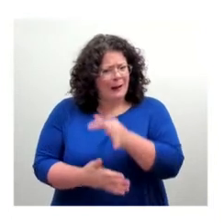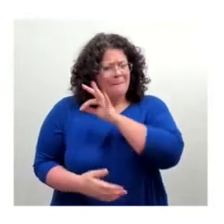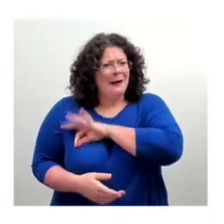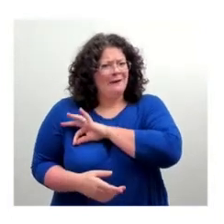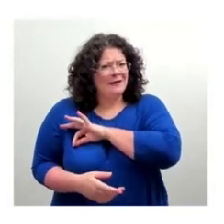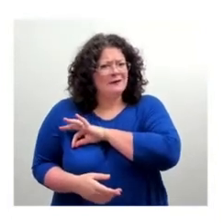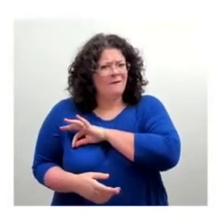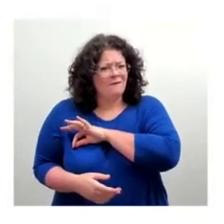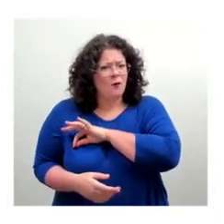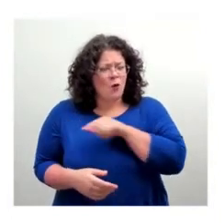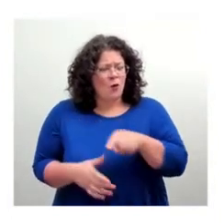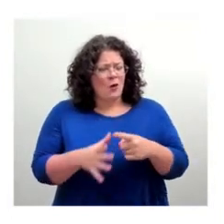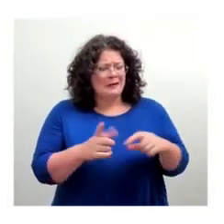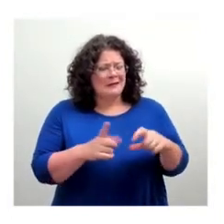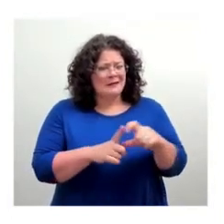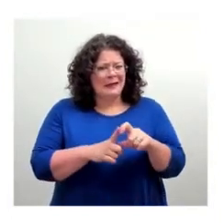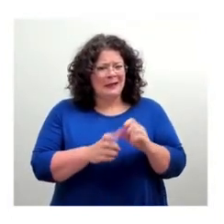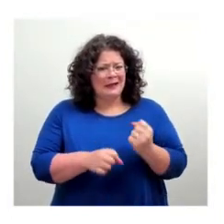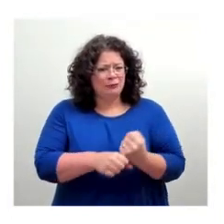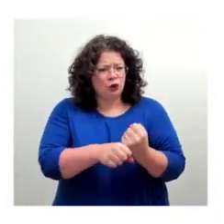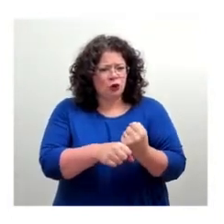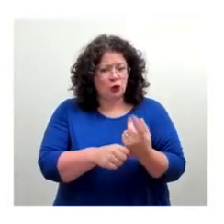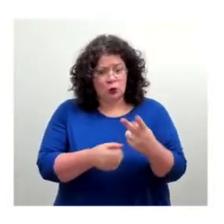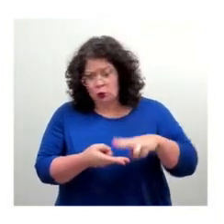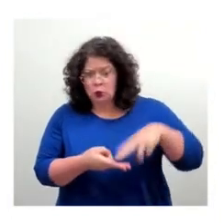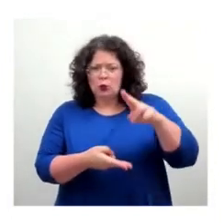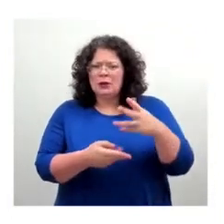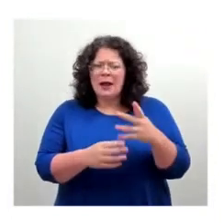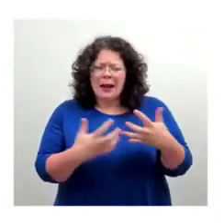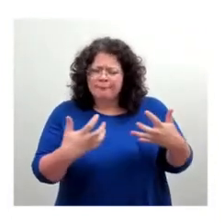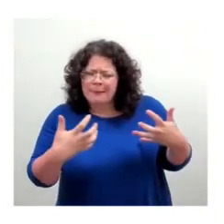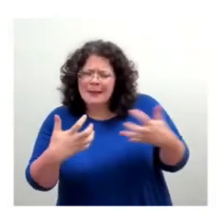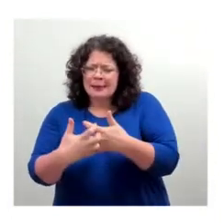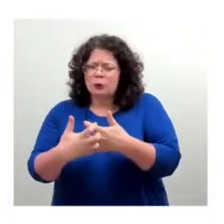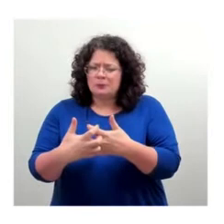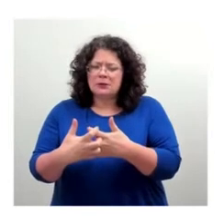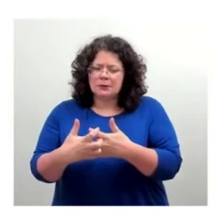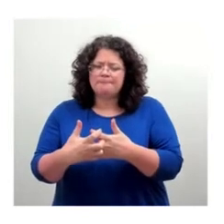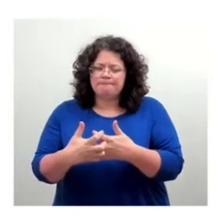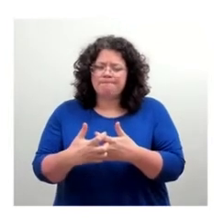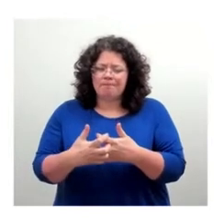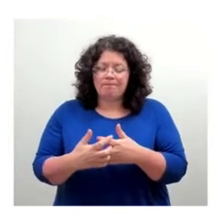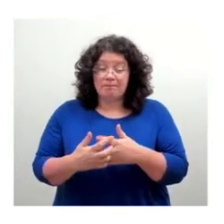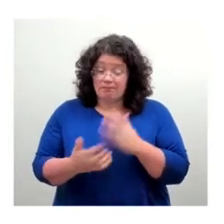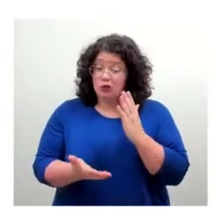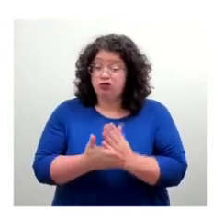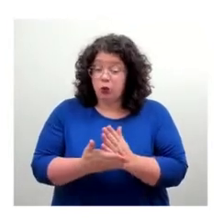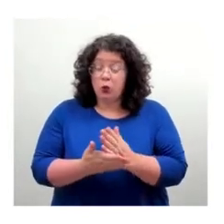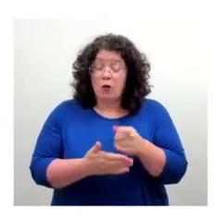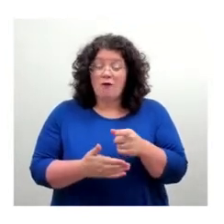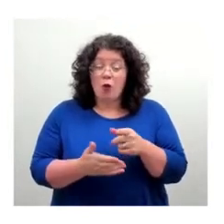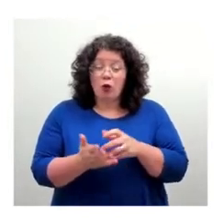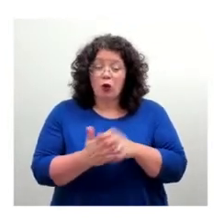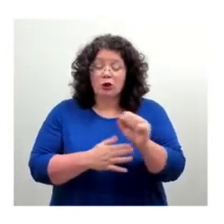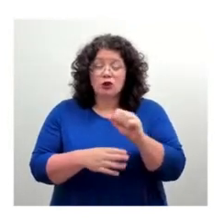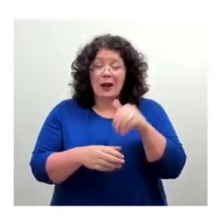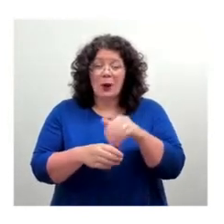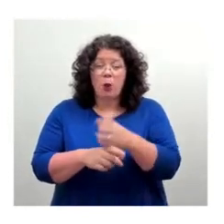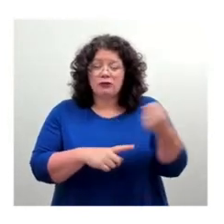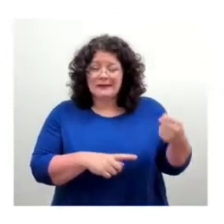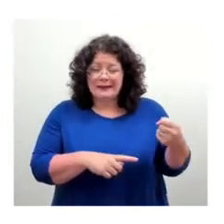was a load of 3-4 hour plays, and the commissioner discussed with me whether or not these could be AD'd because she saw the benefit in